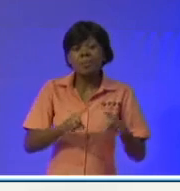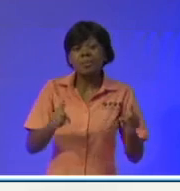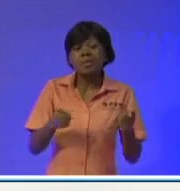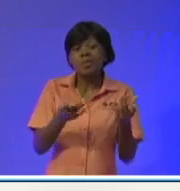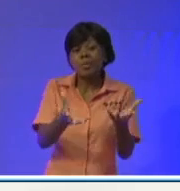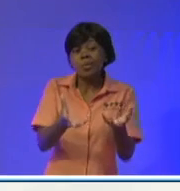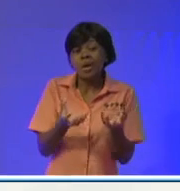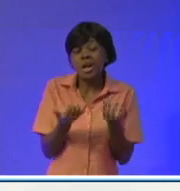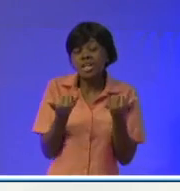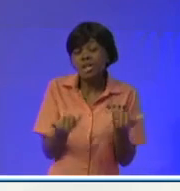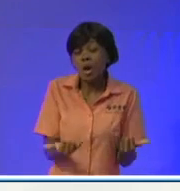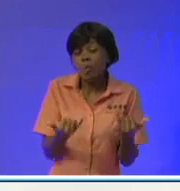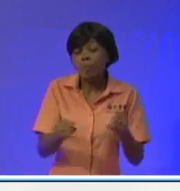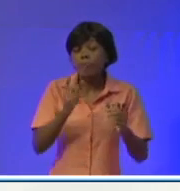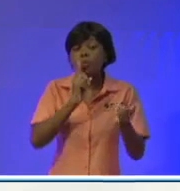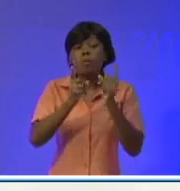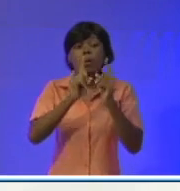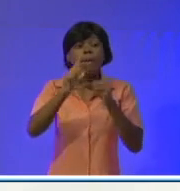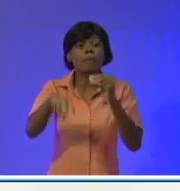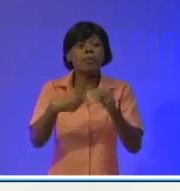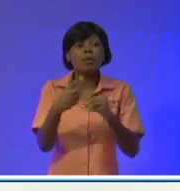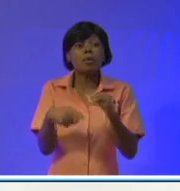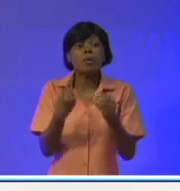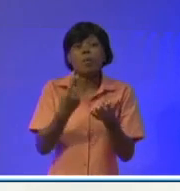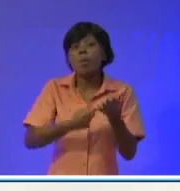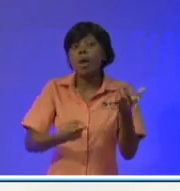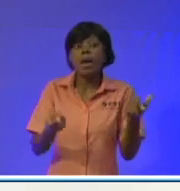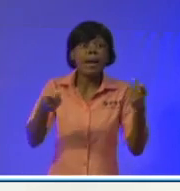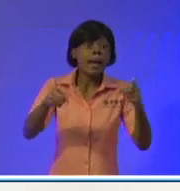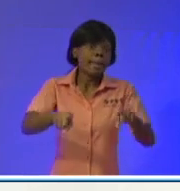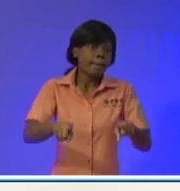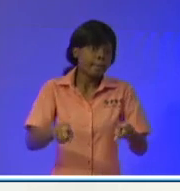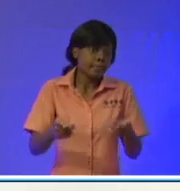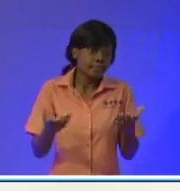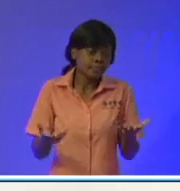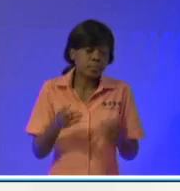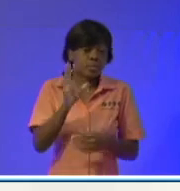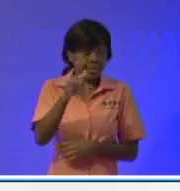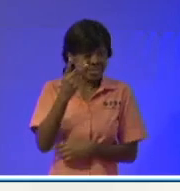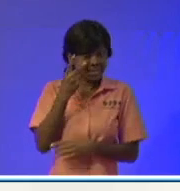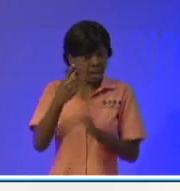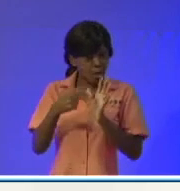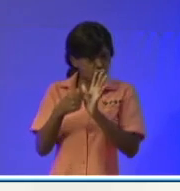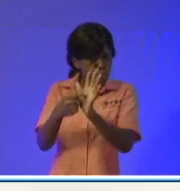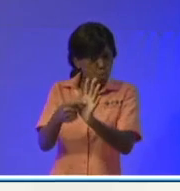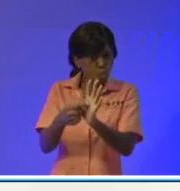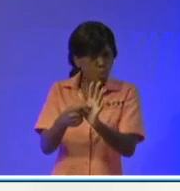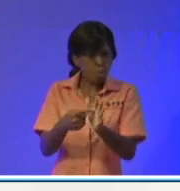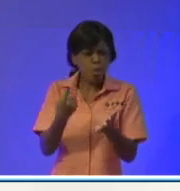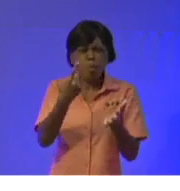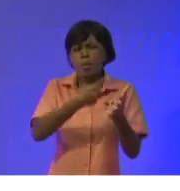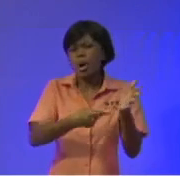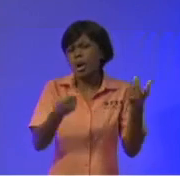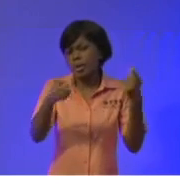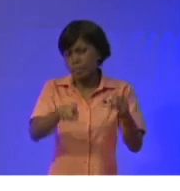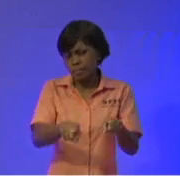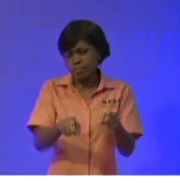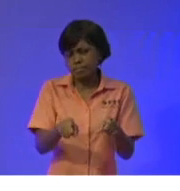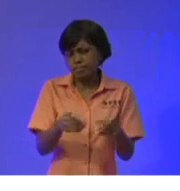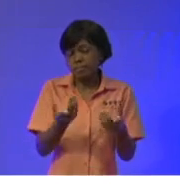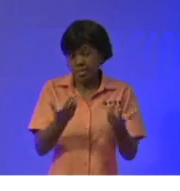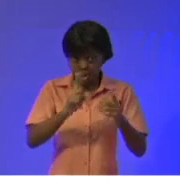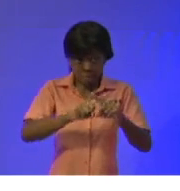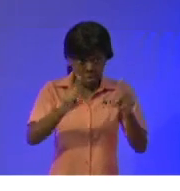brief epidemiological update. And it's really just to point out that at this juncture, as we move from